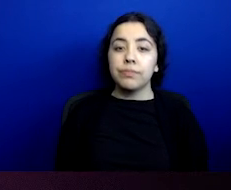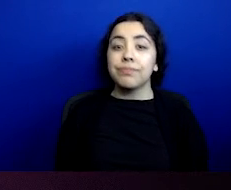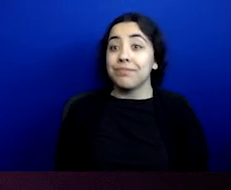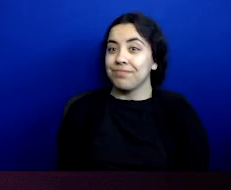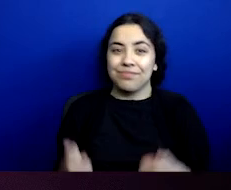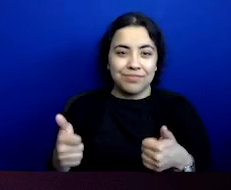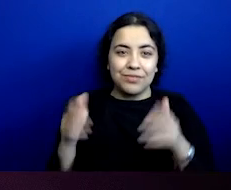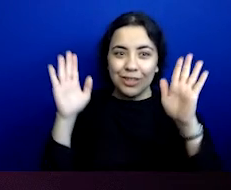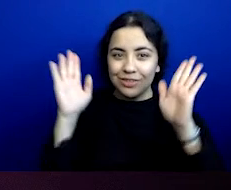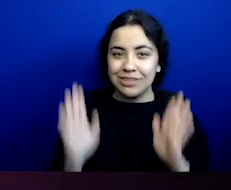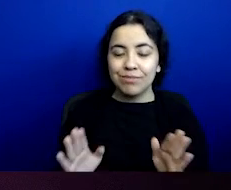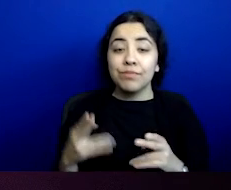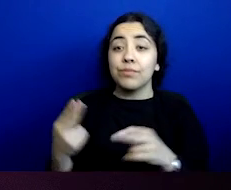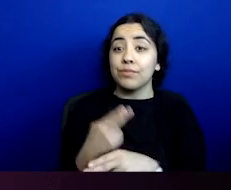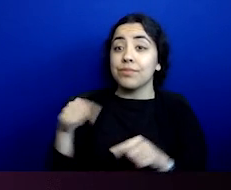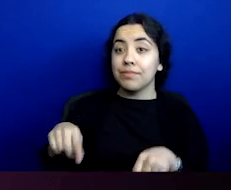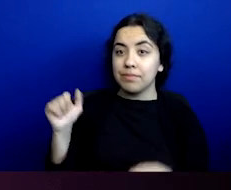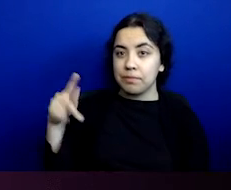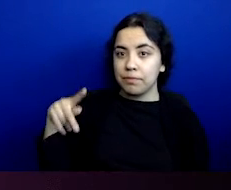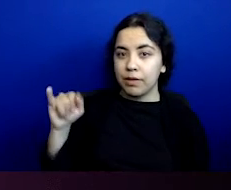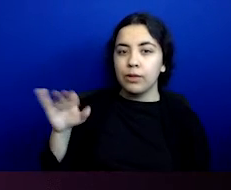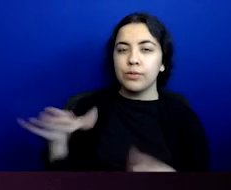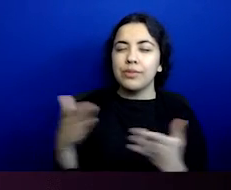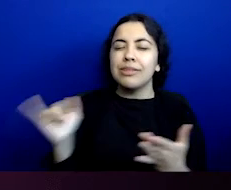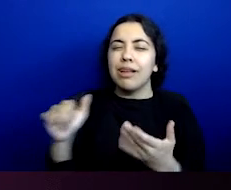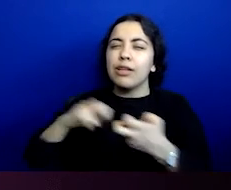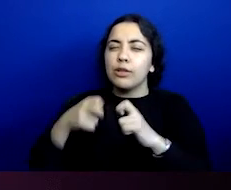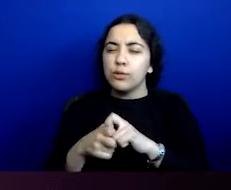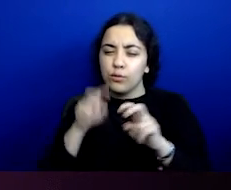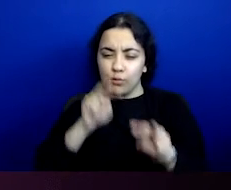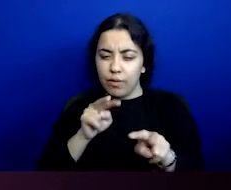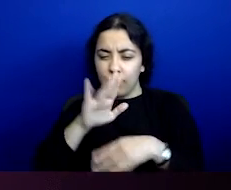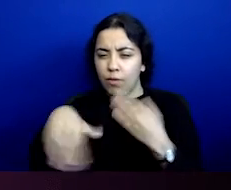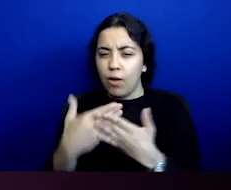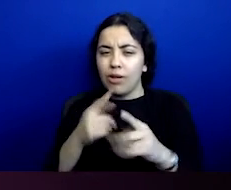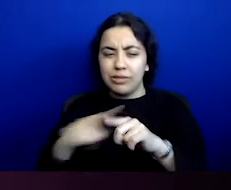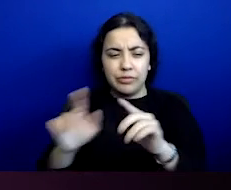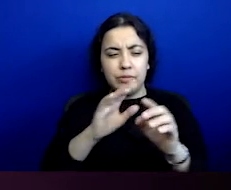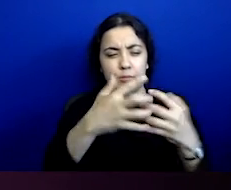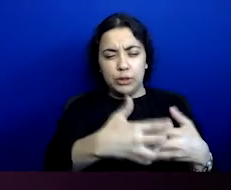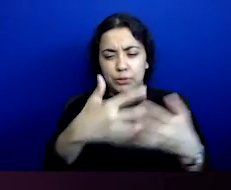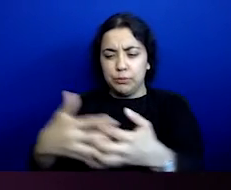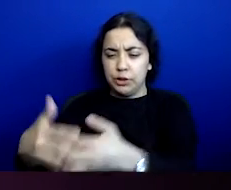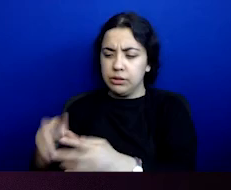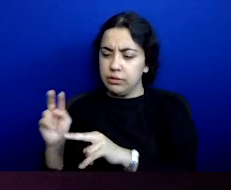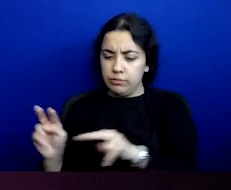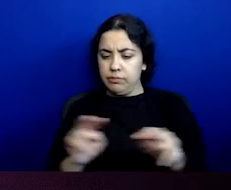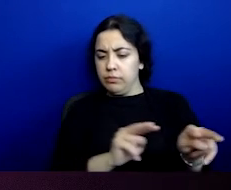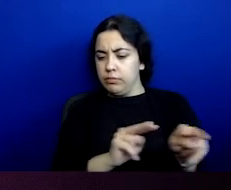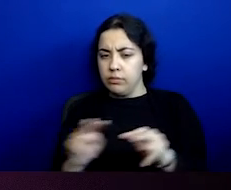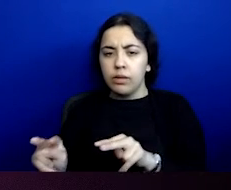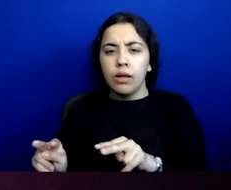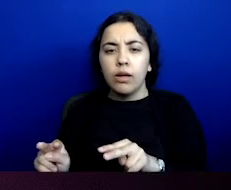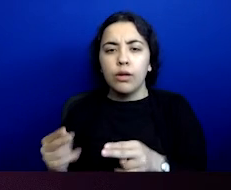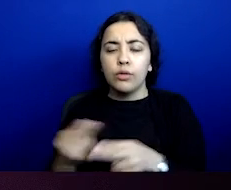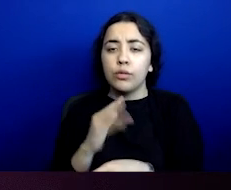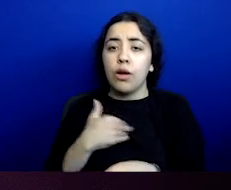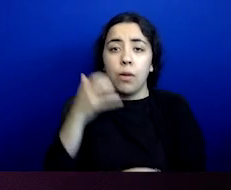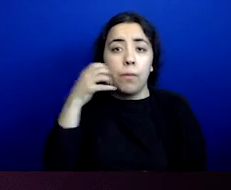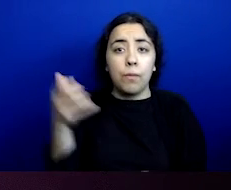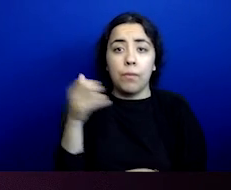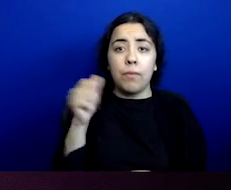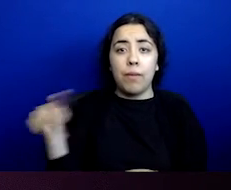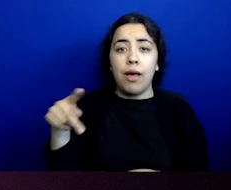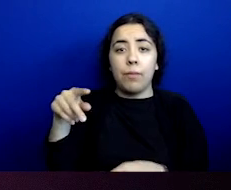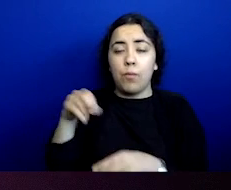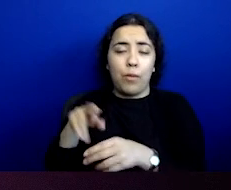Okay, great. So they're using this API to do things like issue tracking for all their different IoT and machines. Simply, they can use our mobile app interface